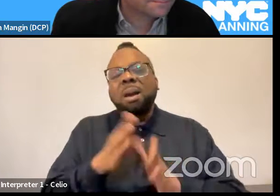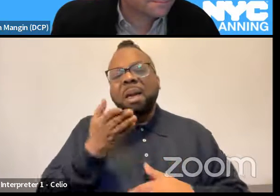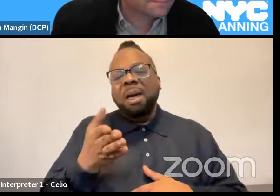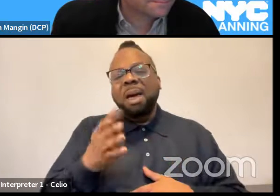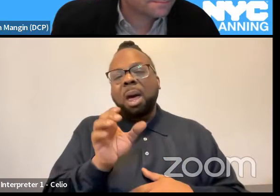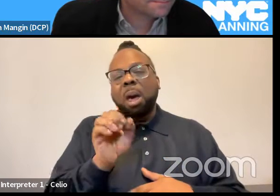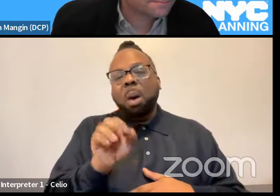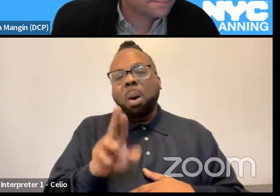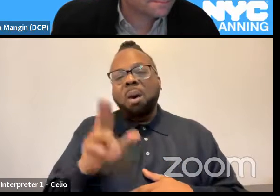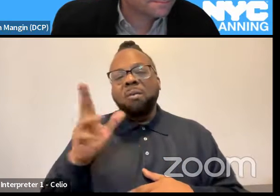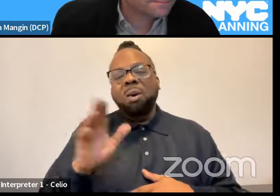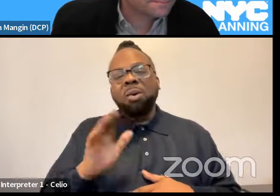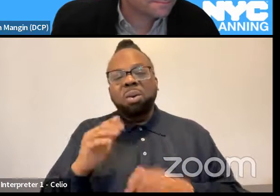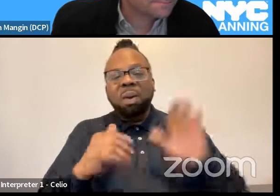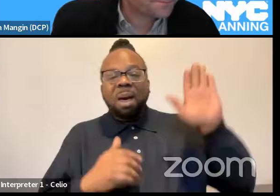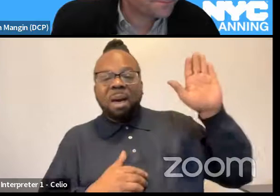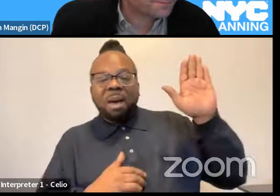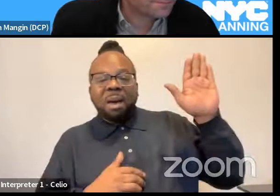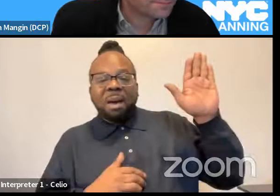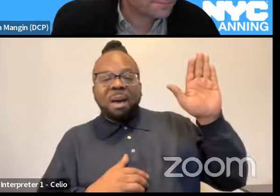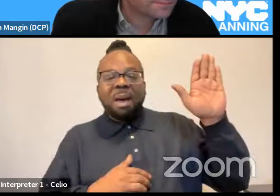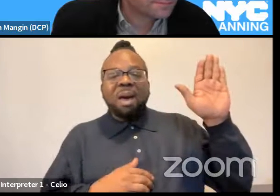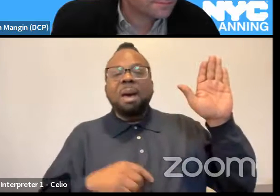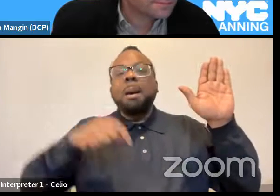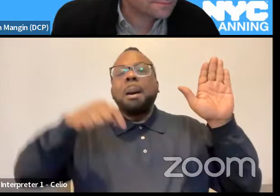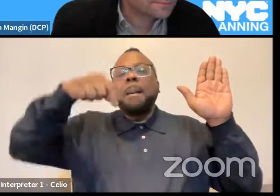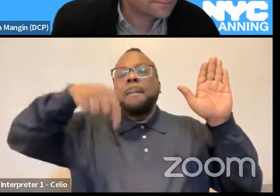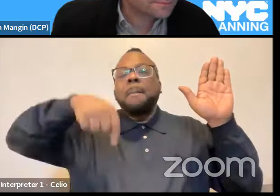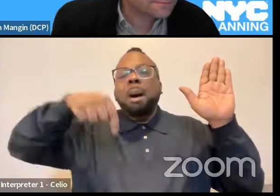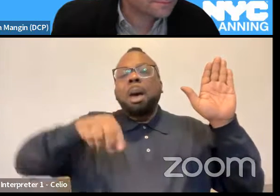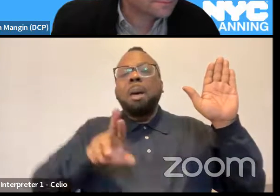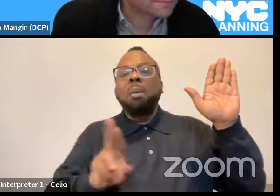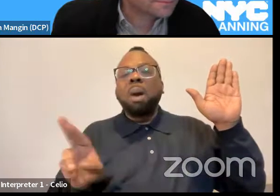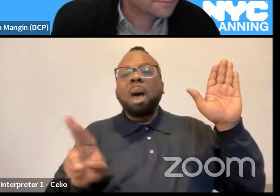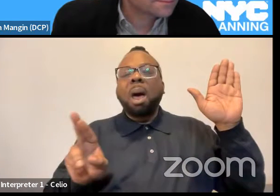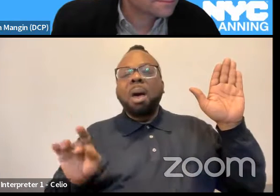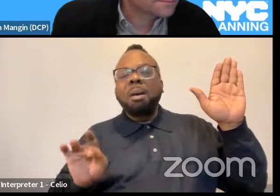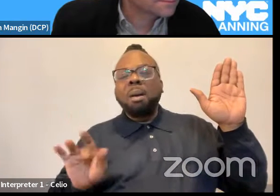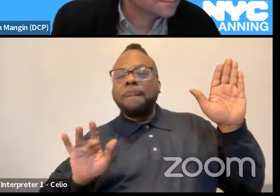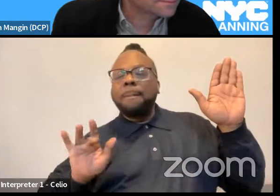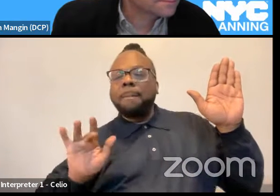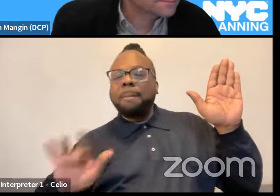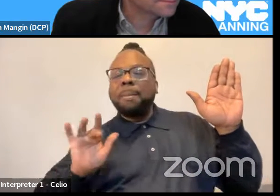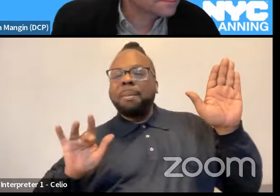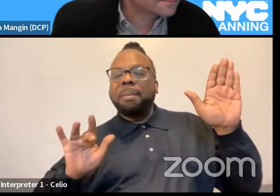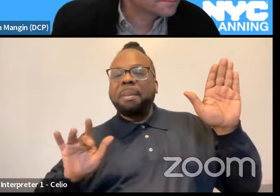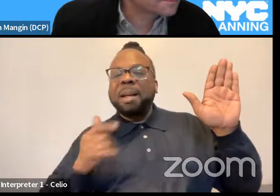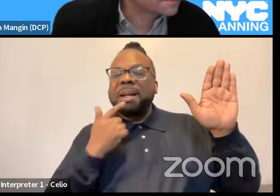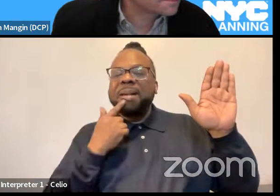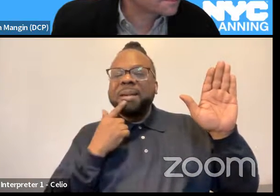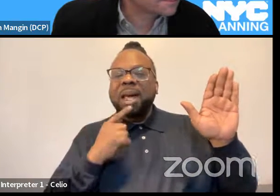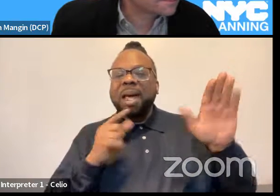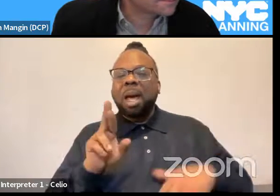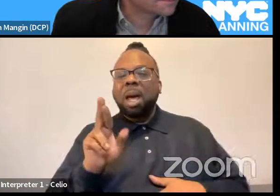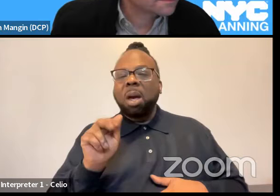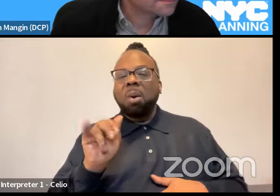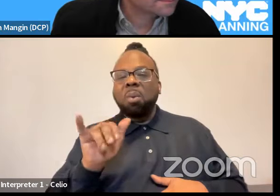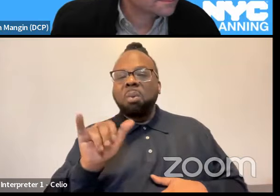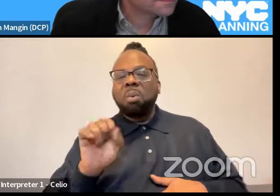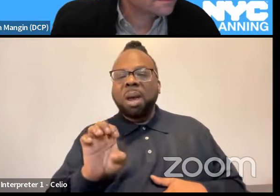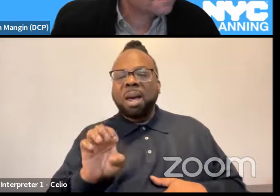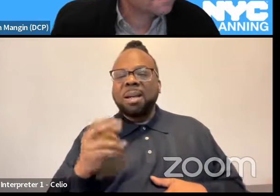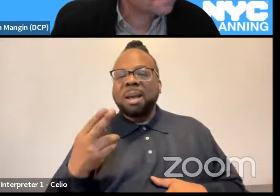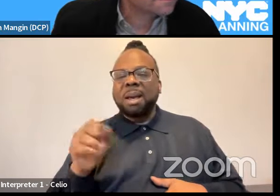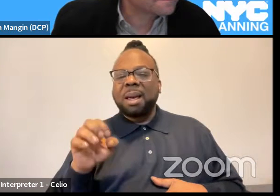to raise your hand on the bottom right-hand part of your screen, there's a button you can push that says raise hand.